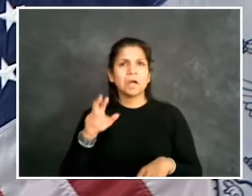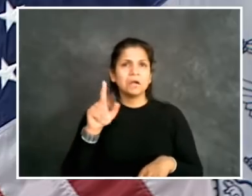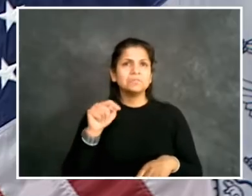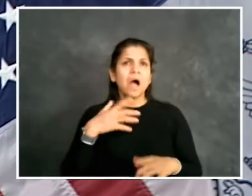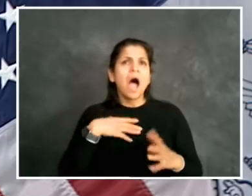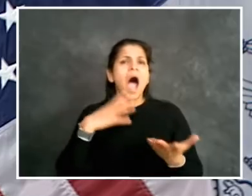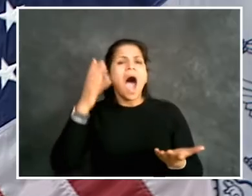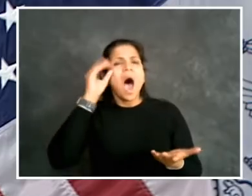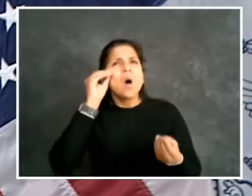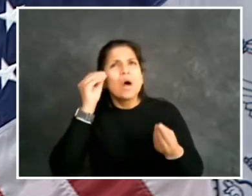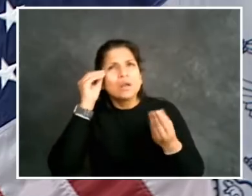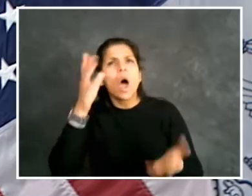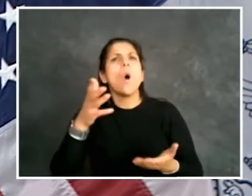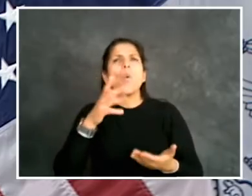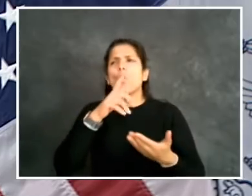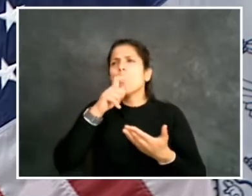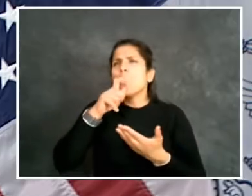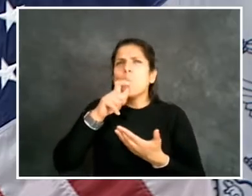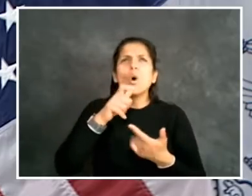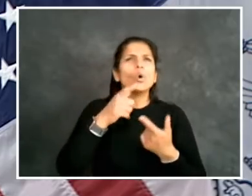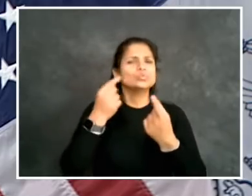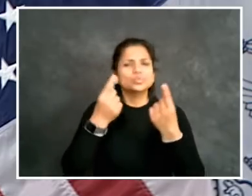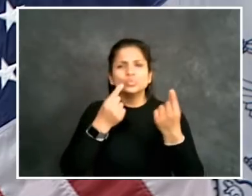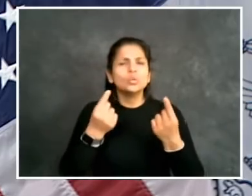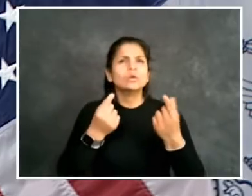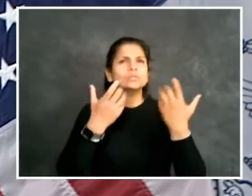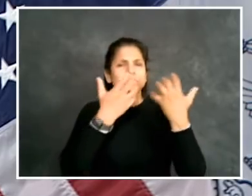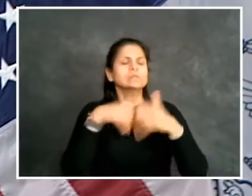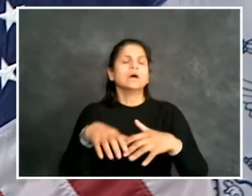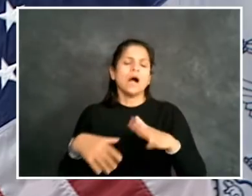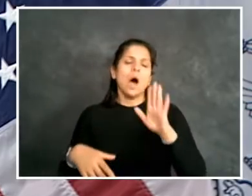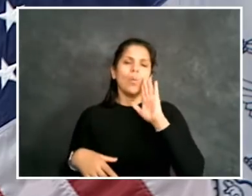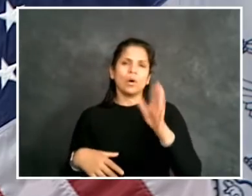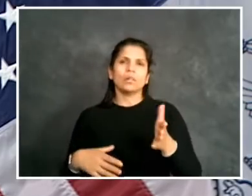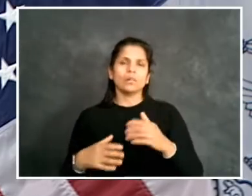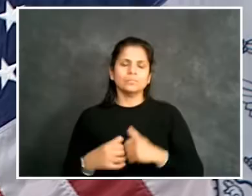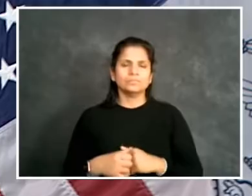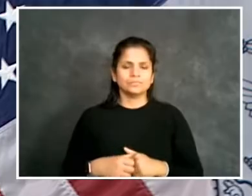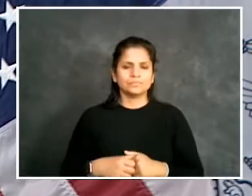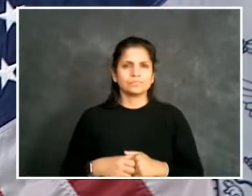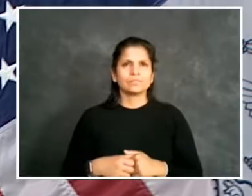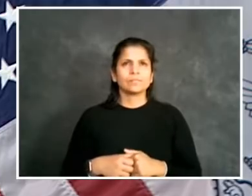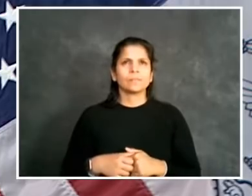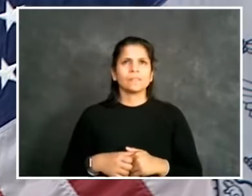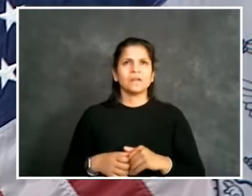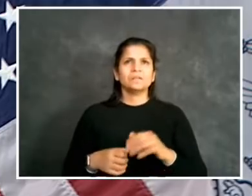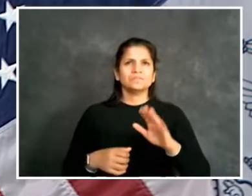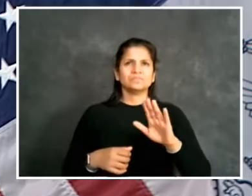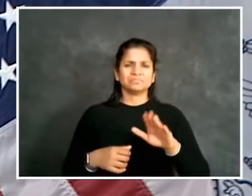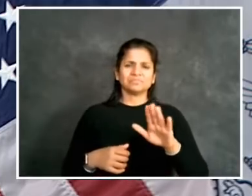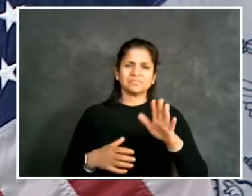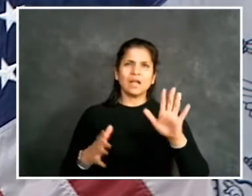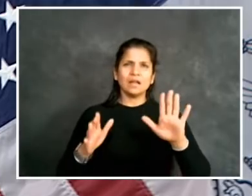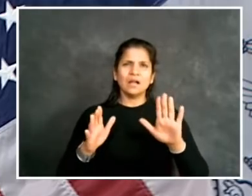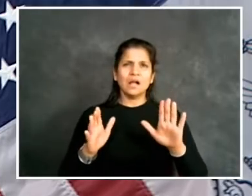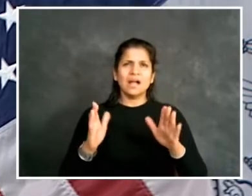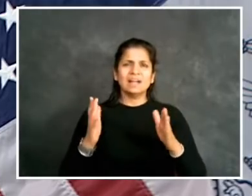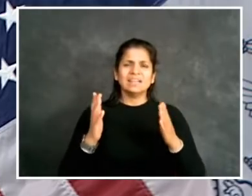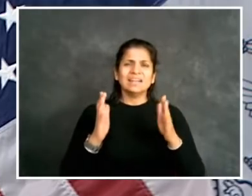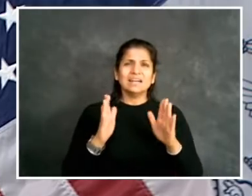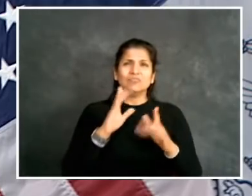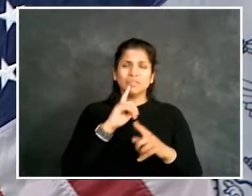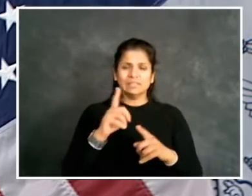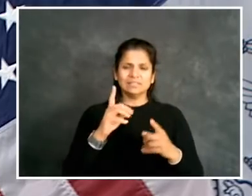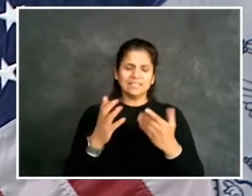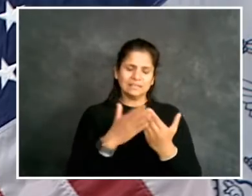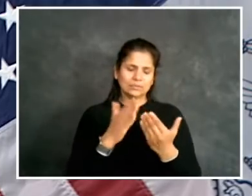the loved ones of, families. I'm sorry, it's not hard to figure out if nothing else is working, call the NYPD.